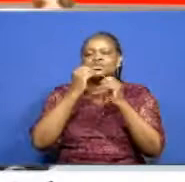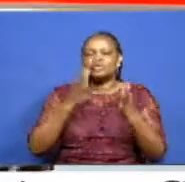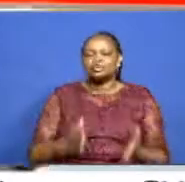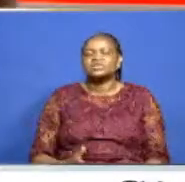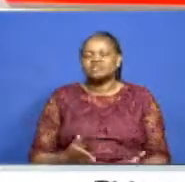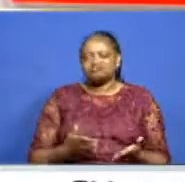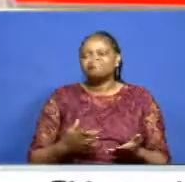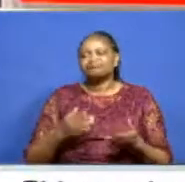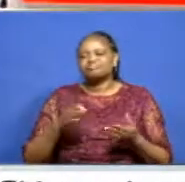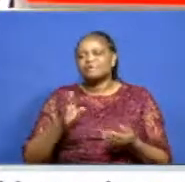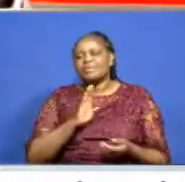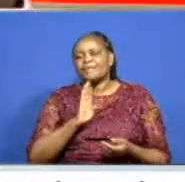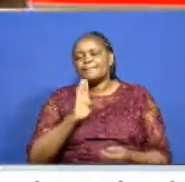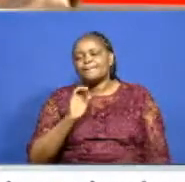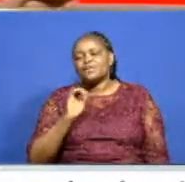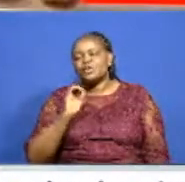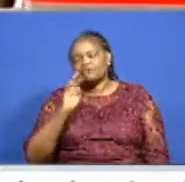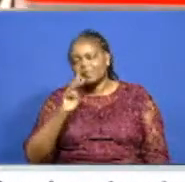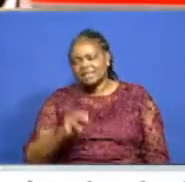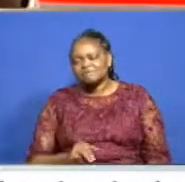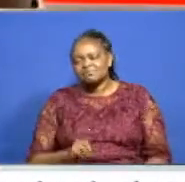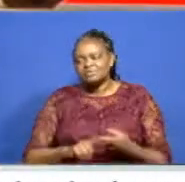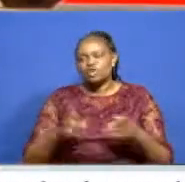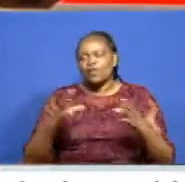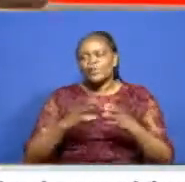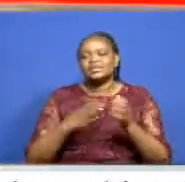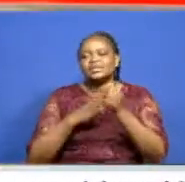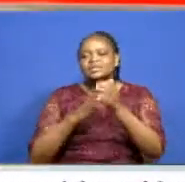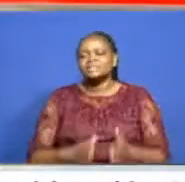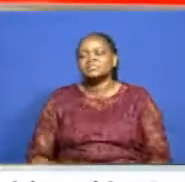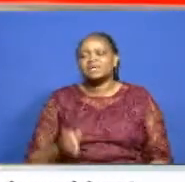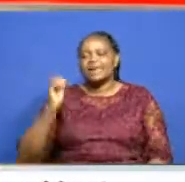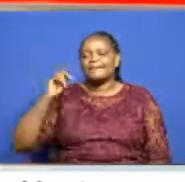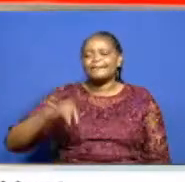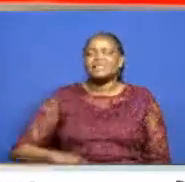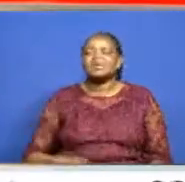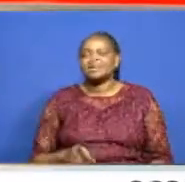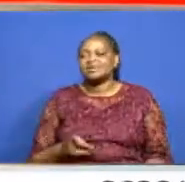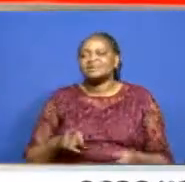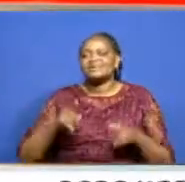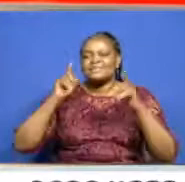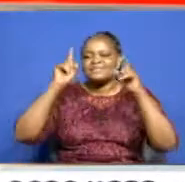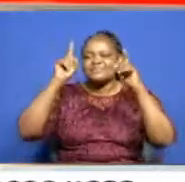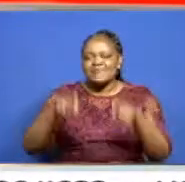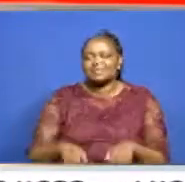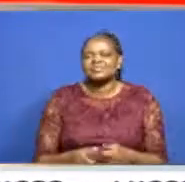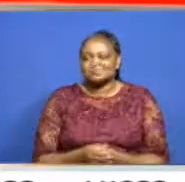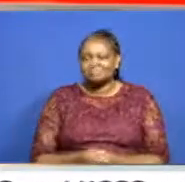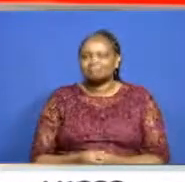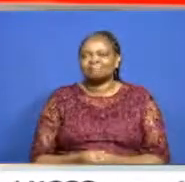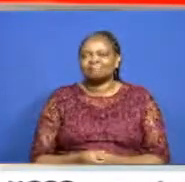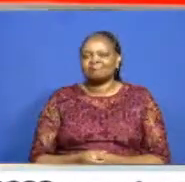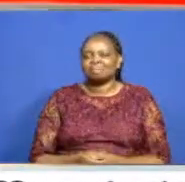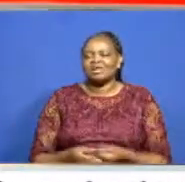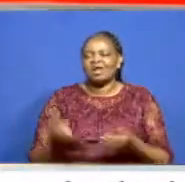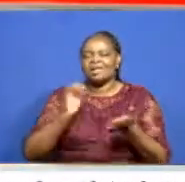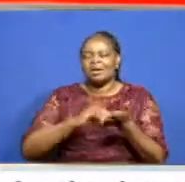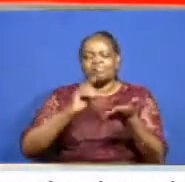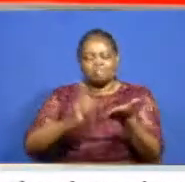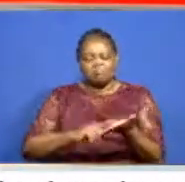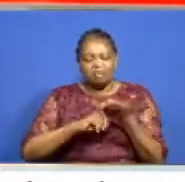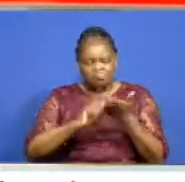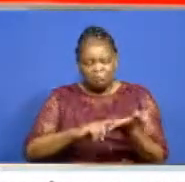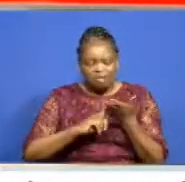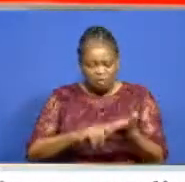of management, be they community leaders, be they members of parliament, must go to the back to the drawing board. We need a very